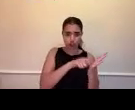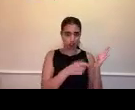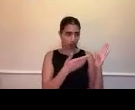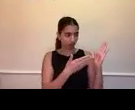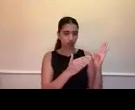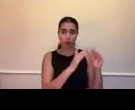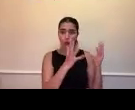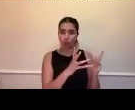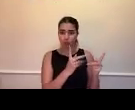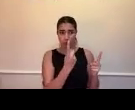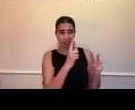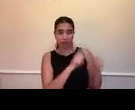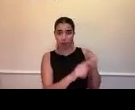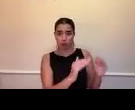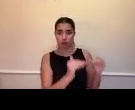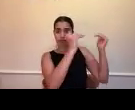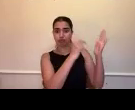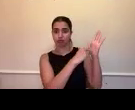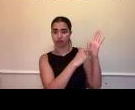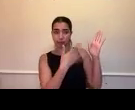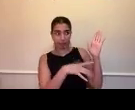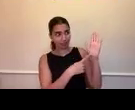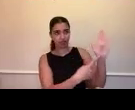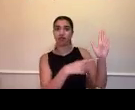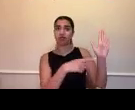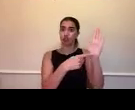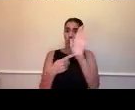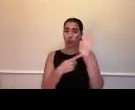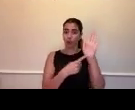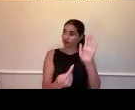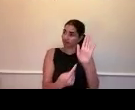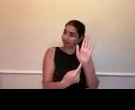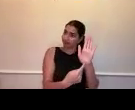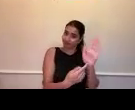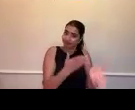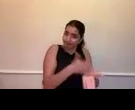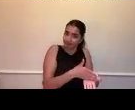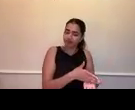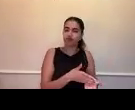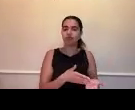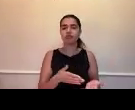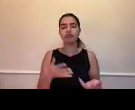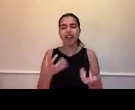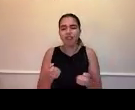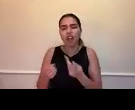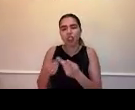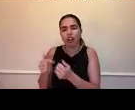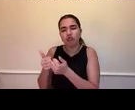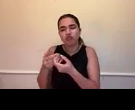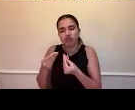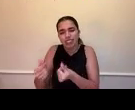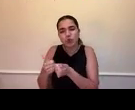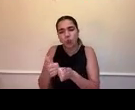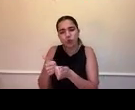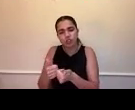is important. And we've also come out with some accompanying resources. But what this image really shows is as